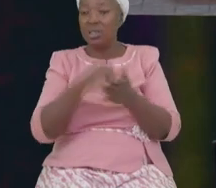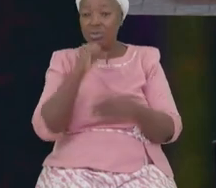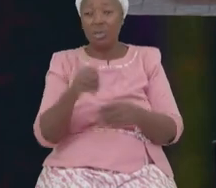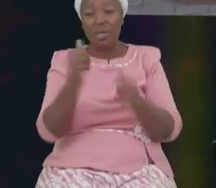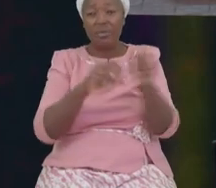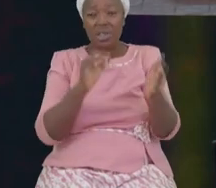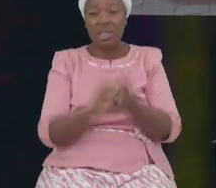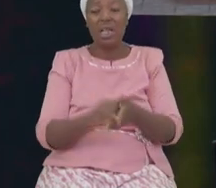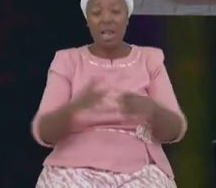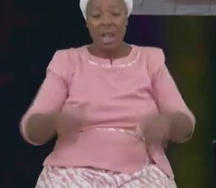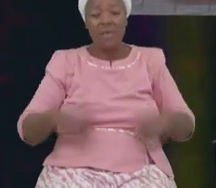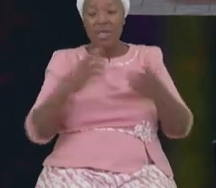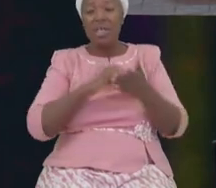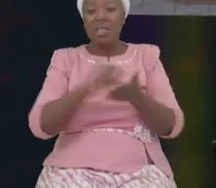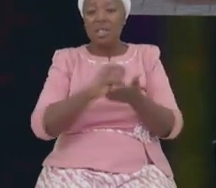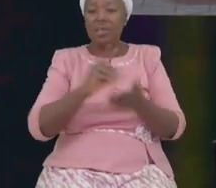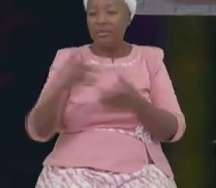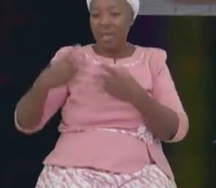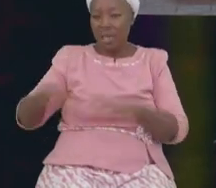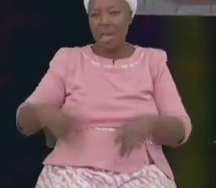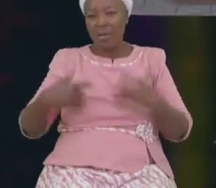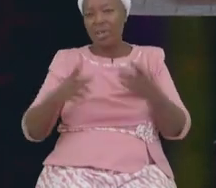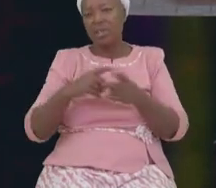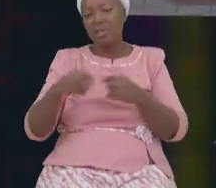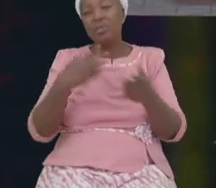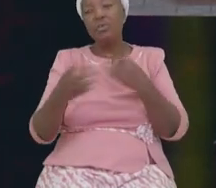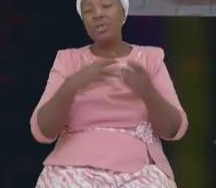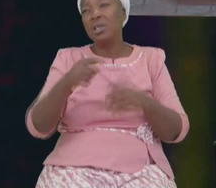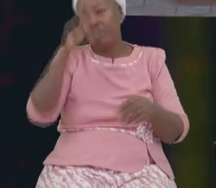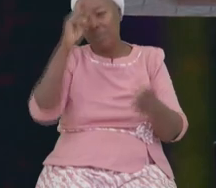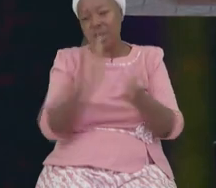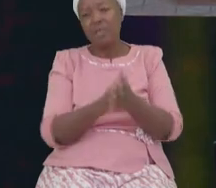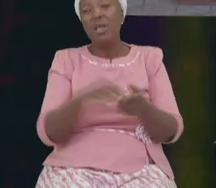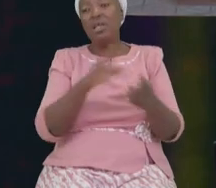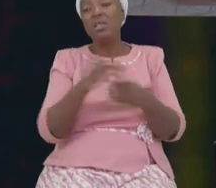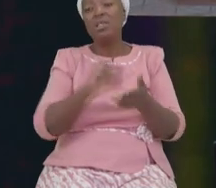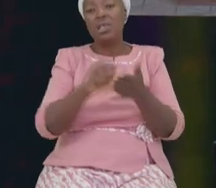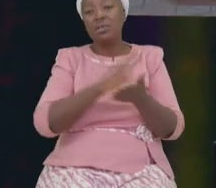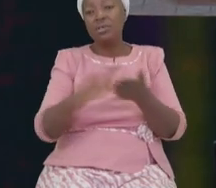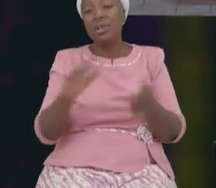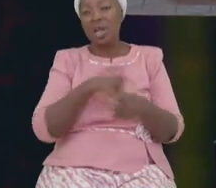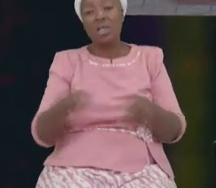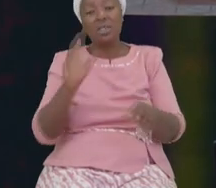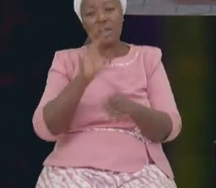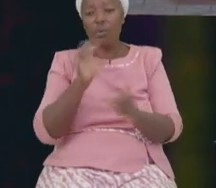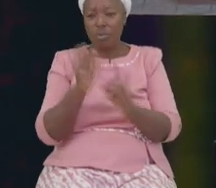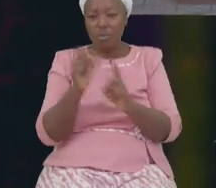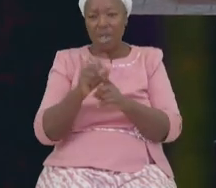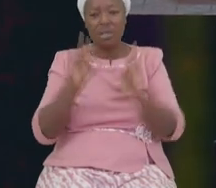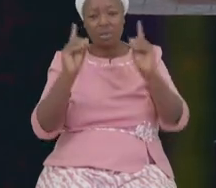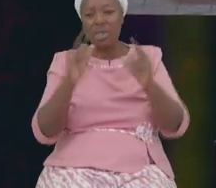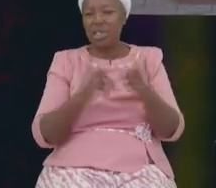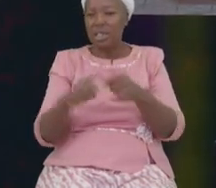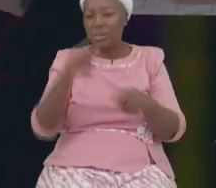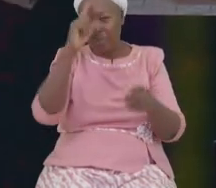the sanctified life. Although they say Christ, they believe in sanctification as a doctrine. They believe that Christ